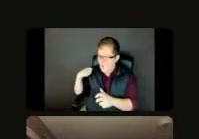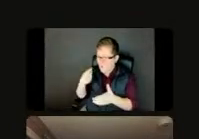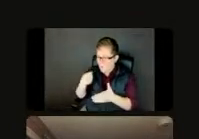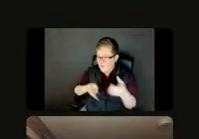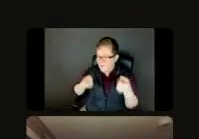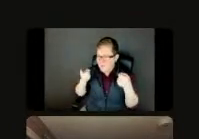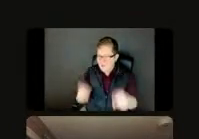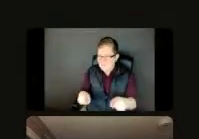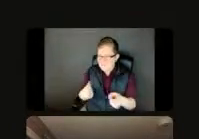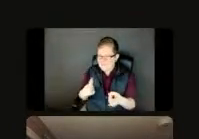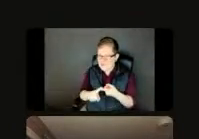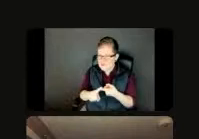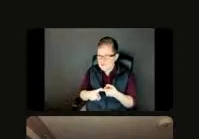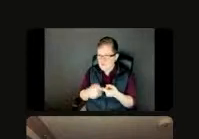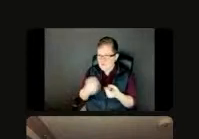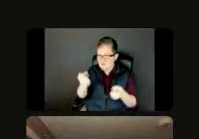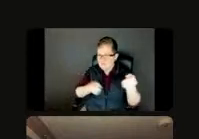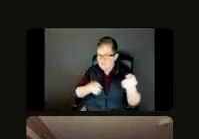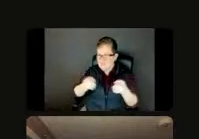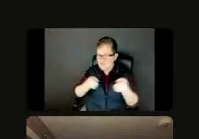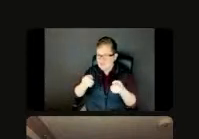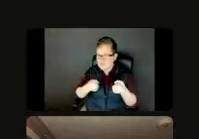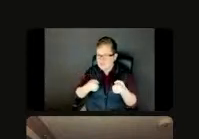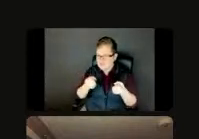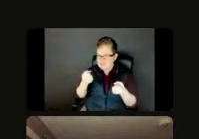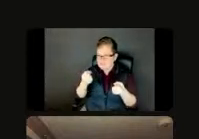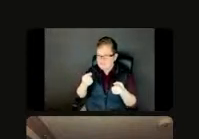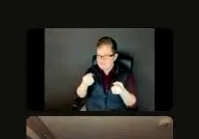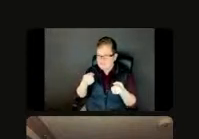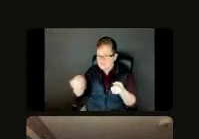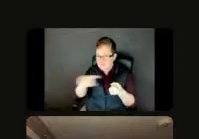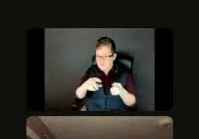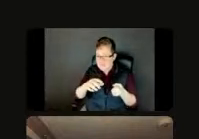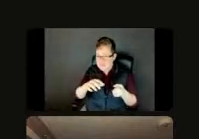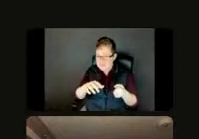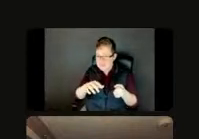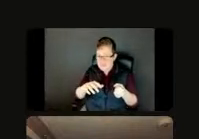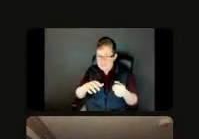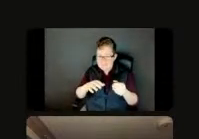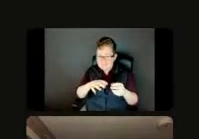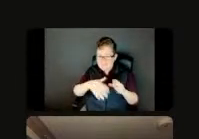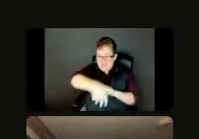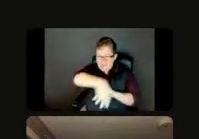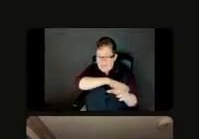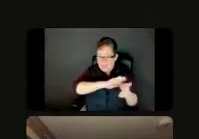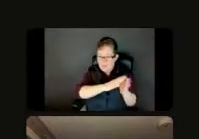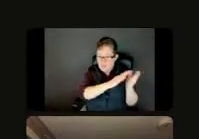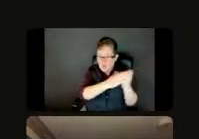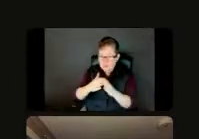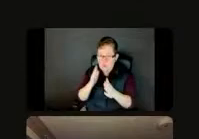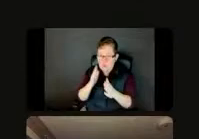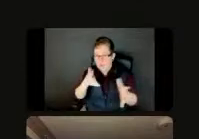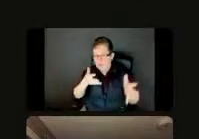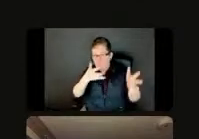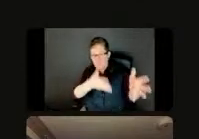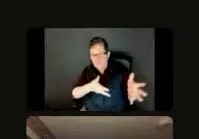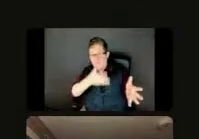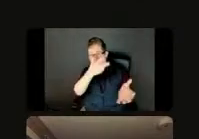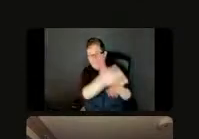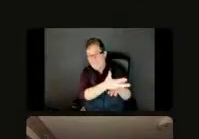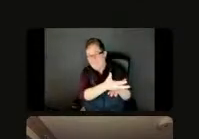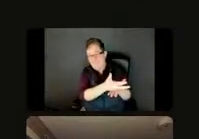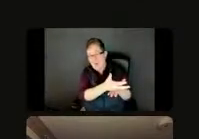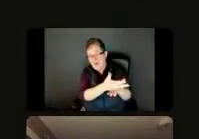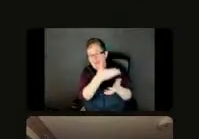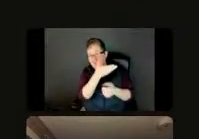these vehicles in each of these counselors' neighborhoods then? They will remain parked there, and I will